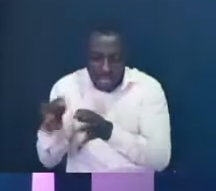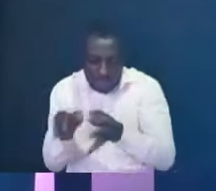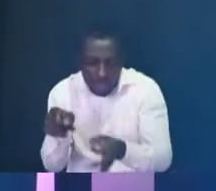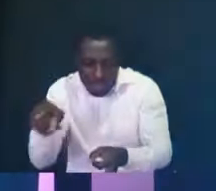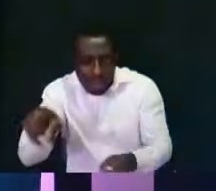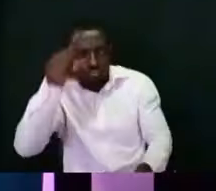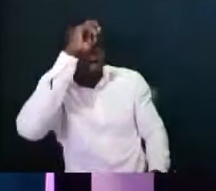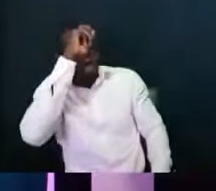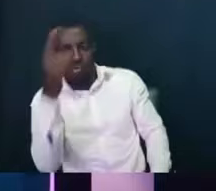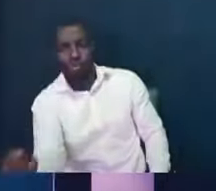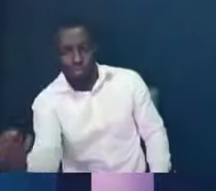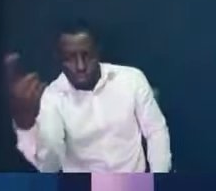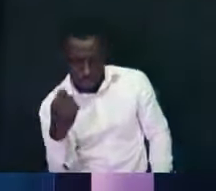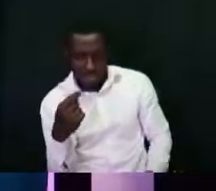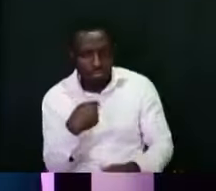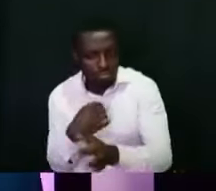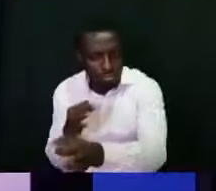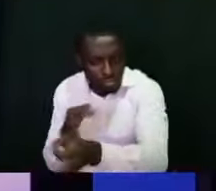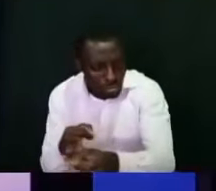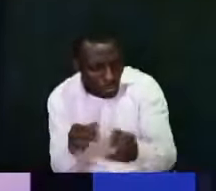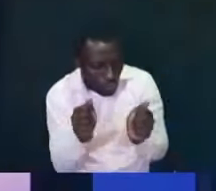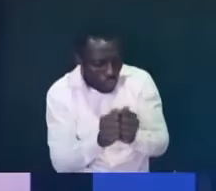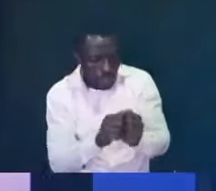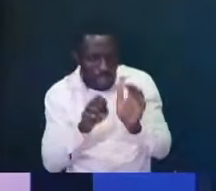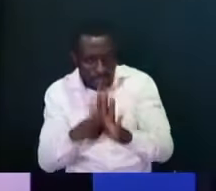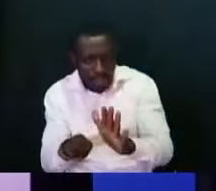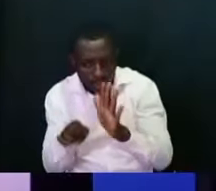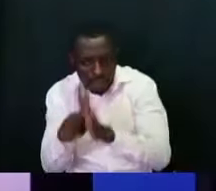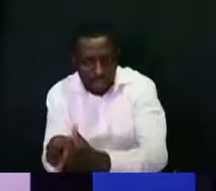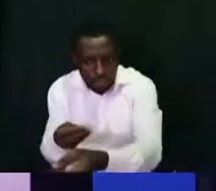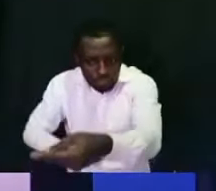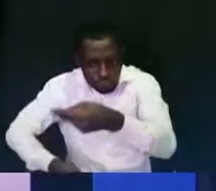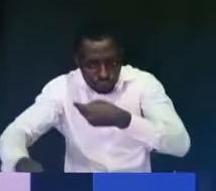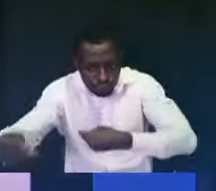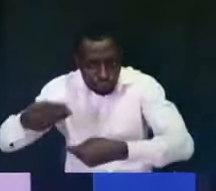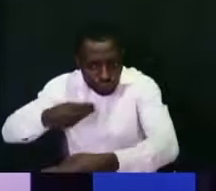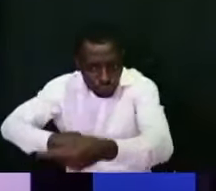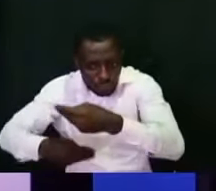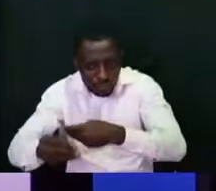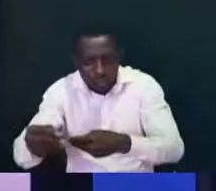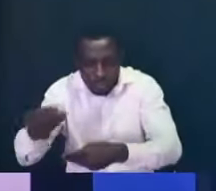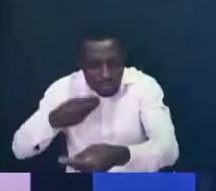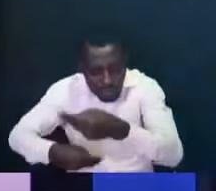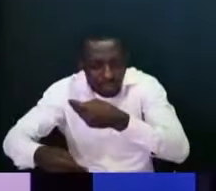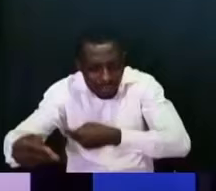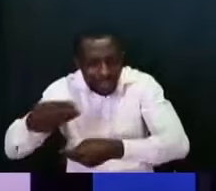is to as you speak or as you teach, you try to engage them mentally.